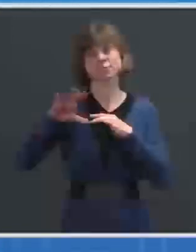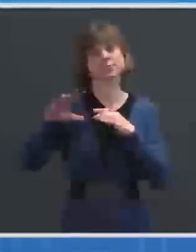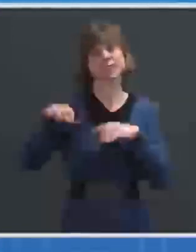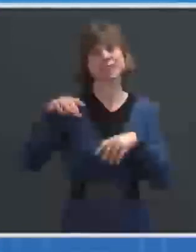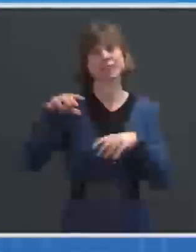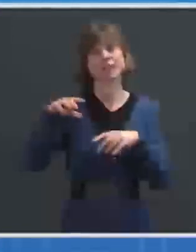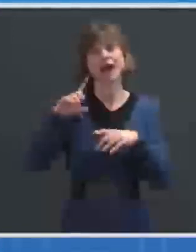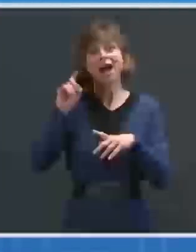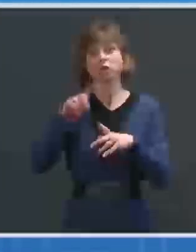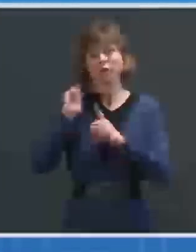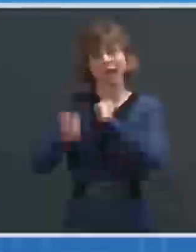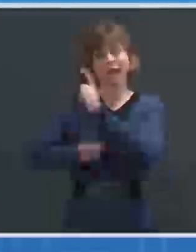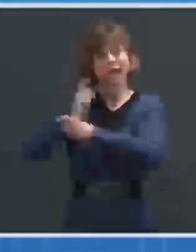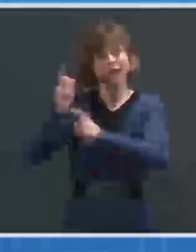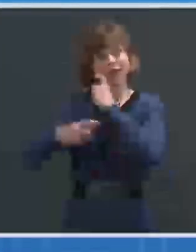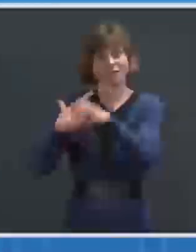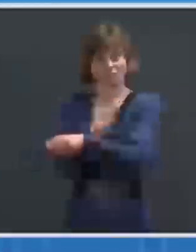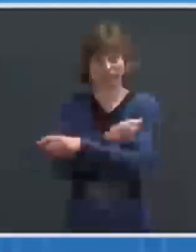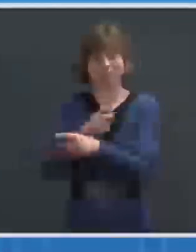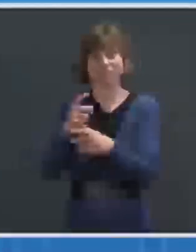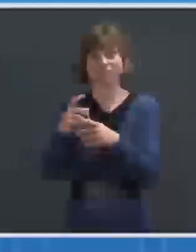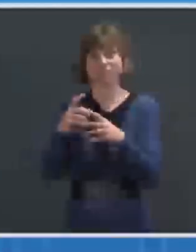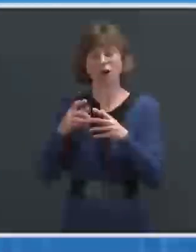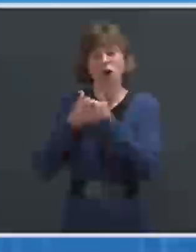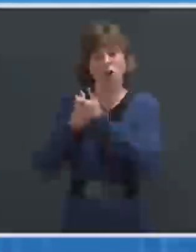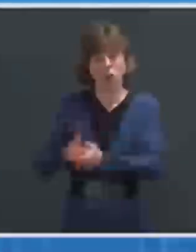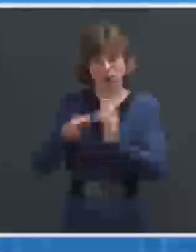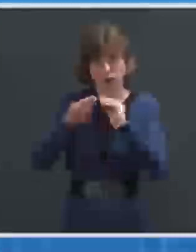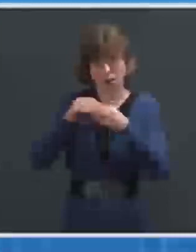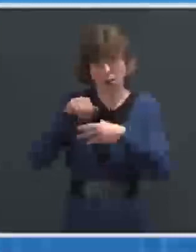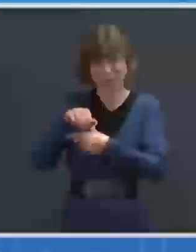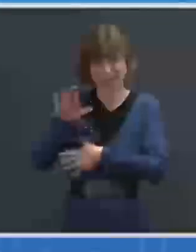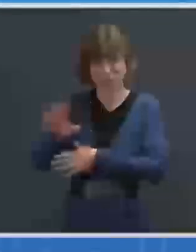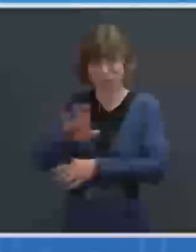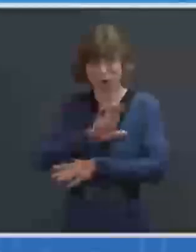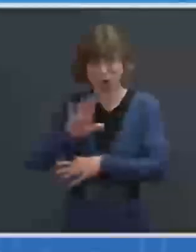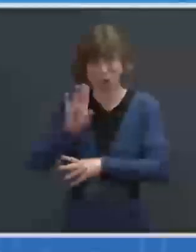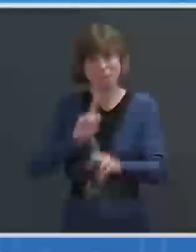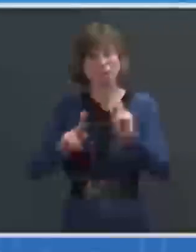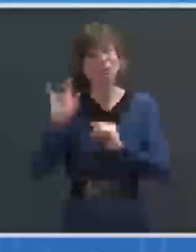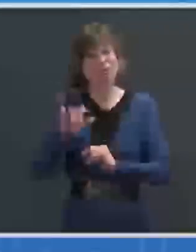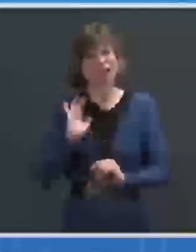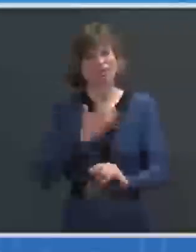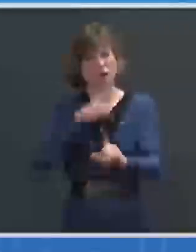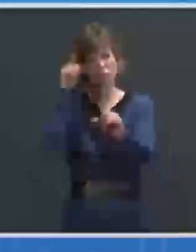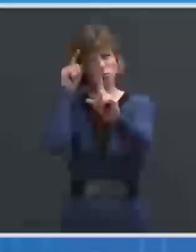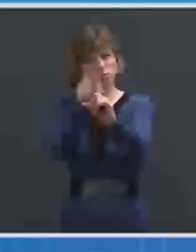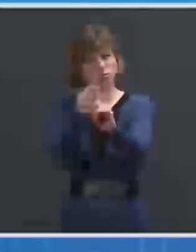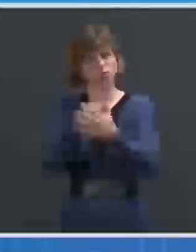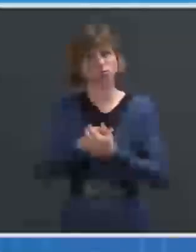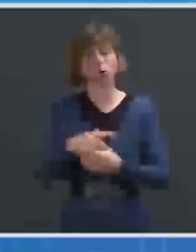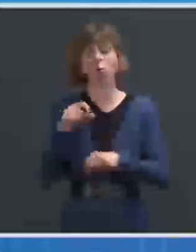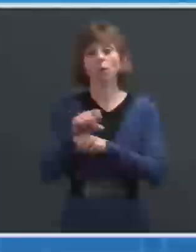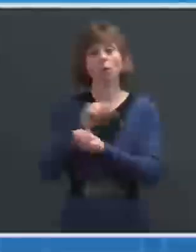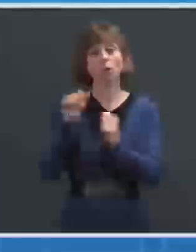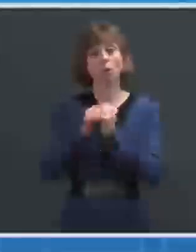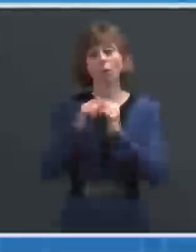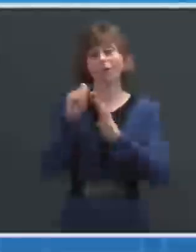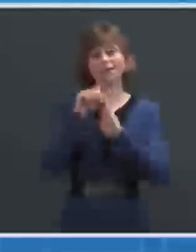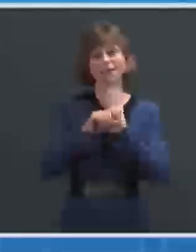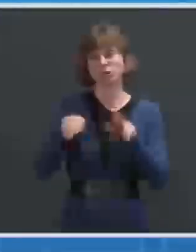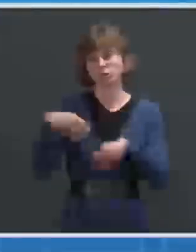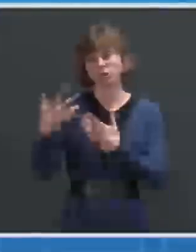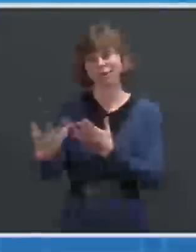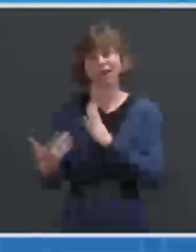And that's our target and our goal. We're already working closely with states to provide technical assistance. Where